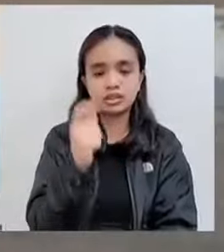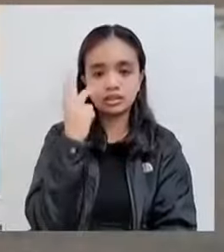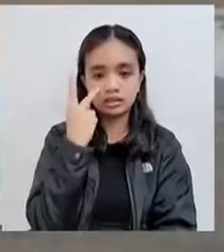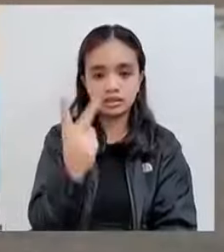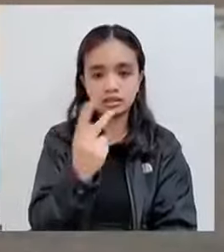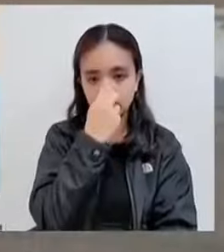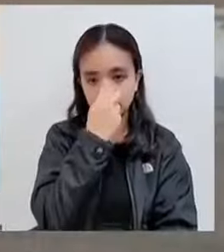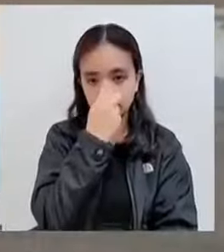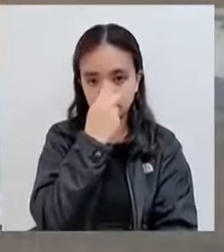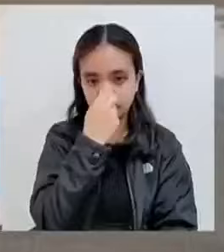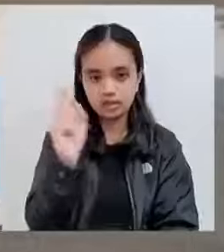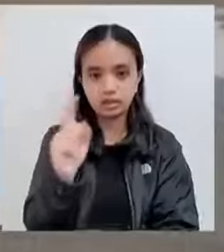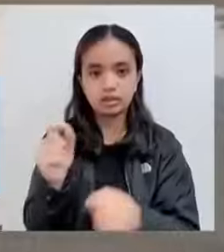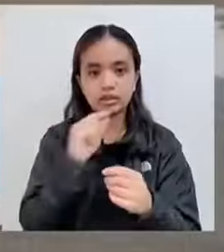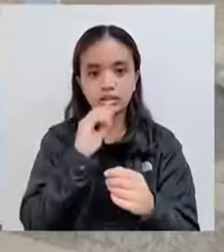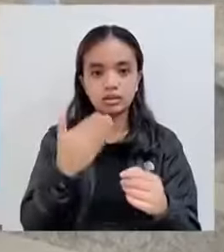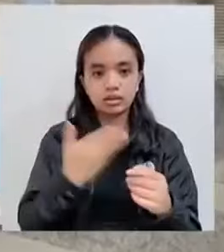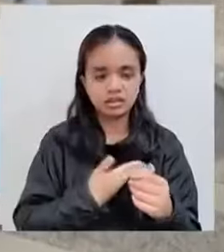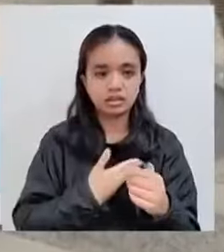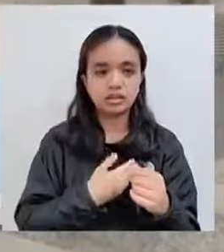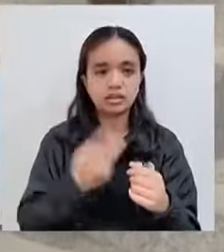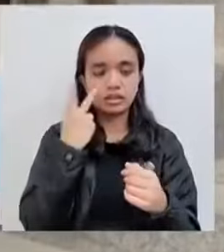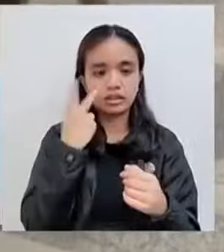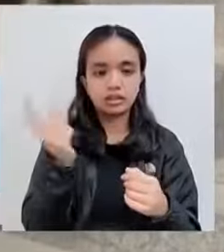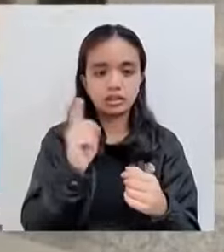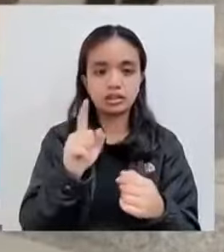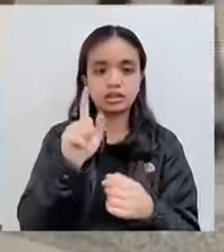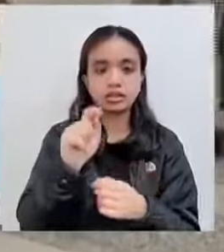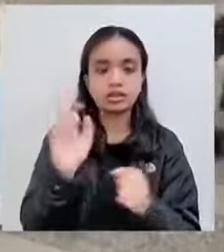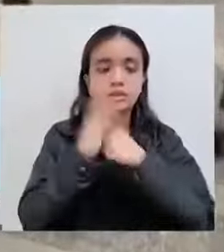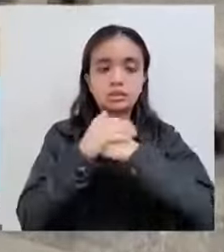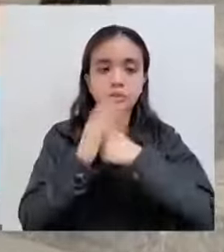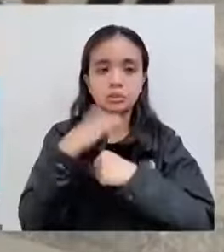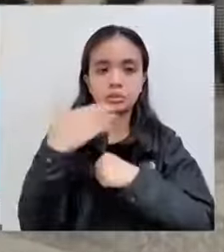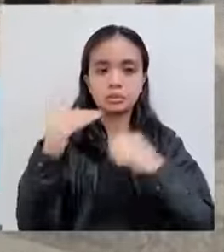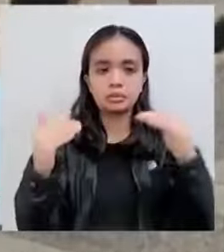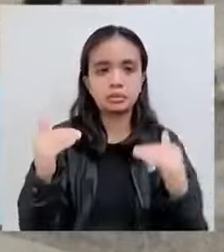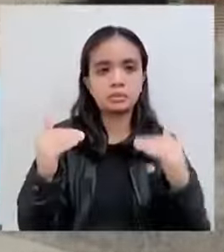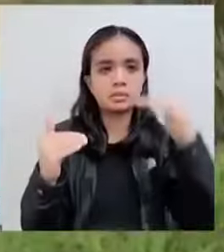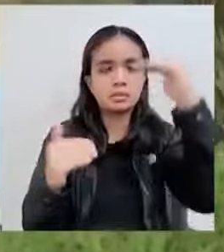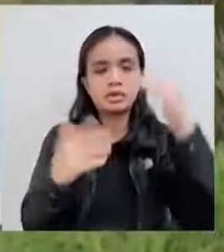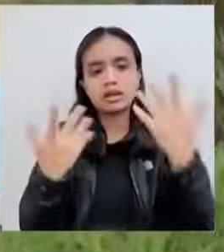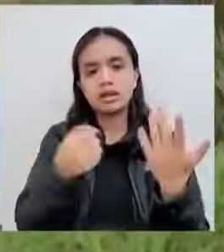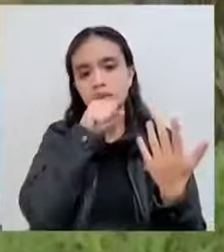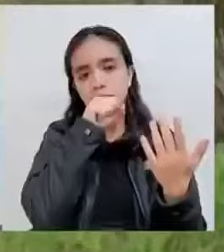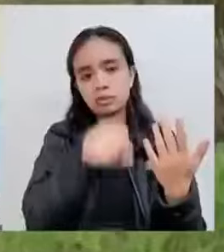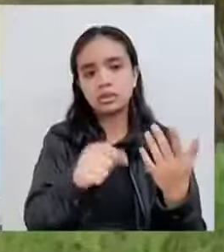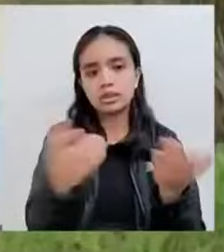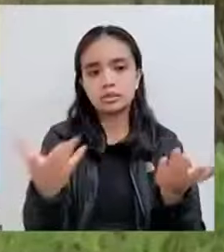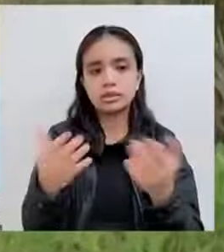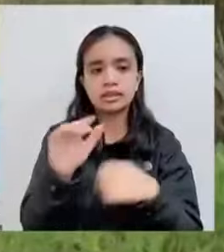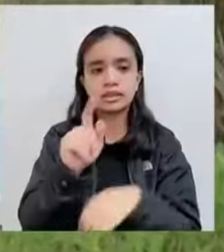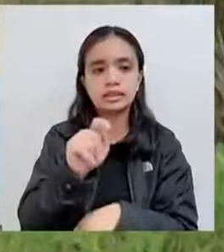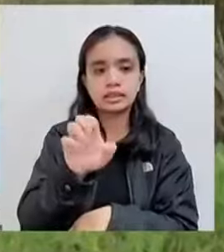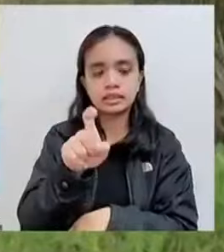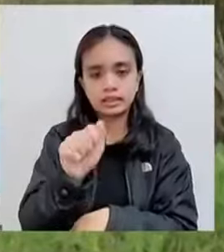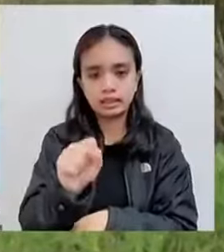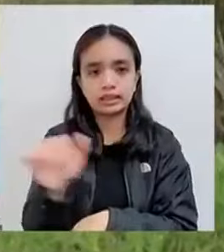unwelcome. Opinion polls show Trump is the overwhelming favorite in Texas's primary contest, even beating Joe Biden